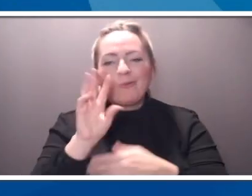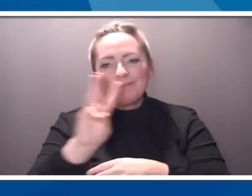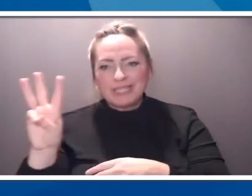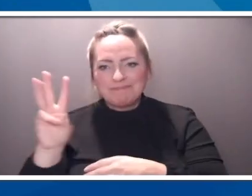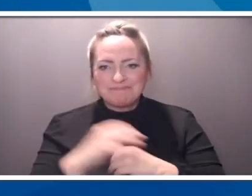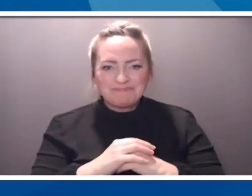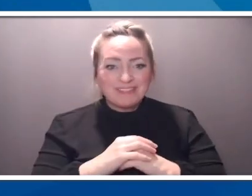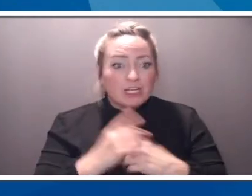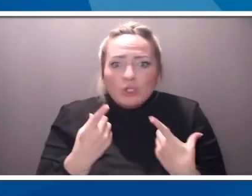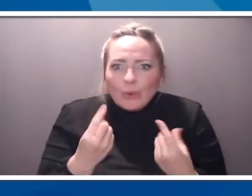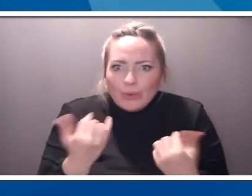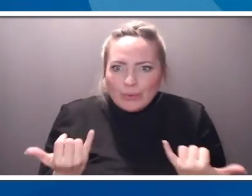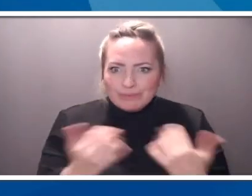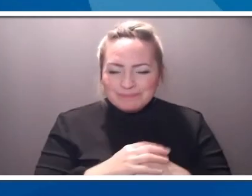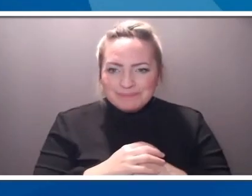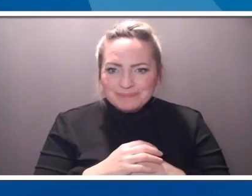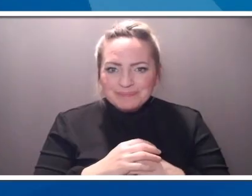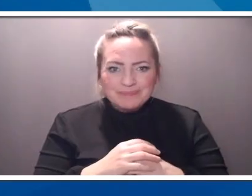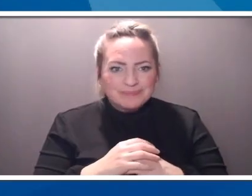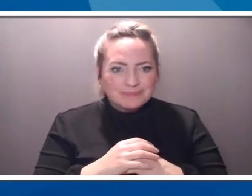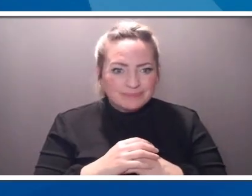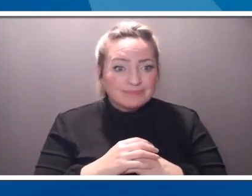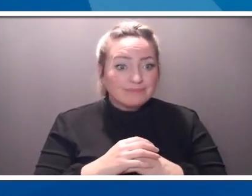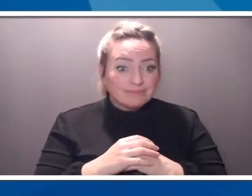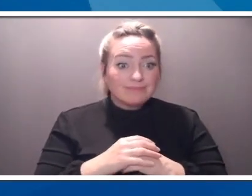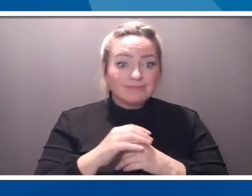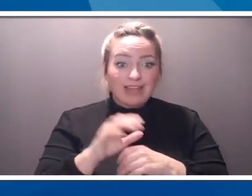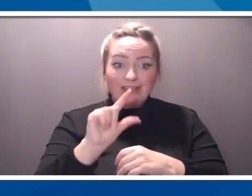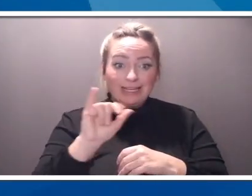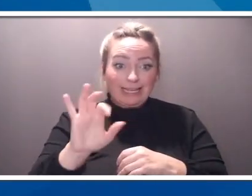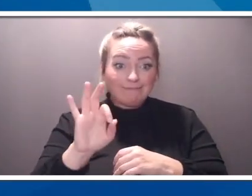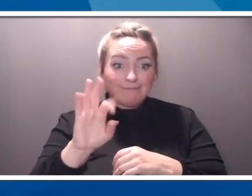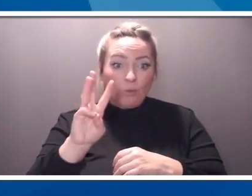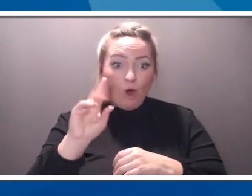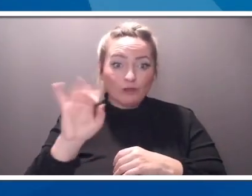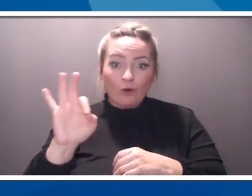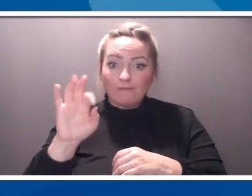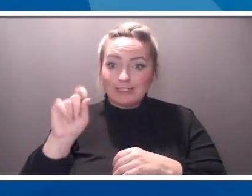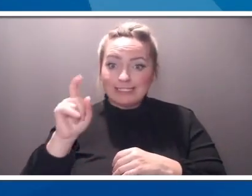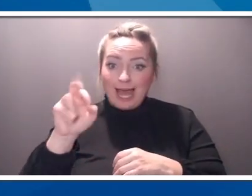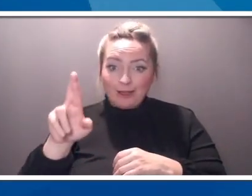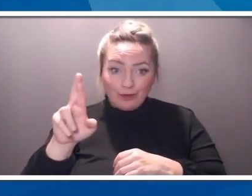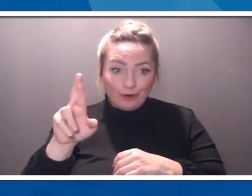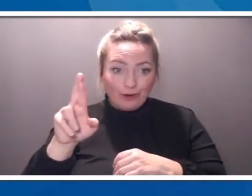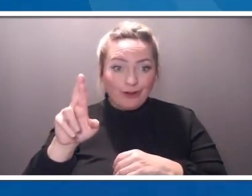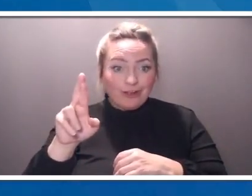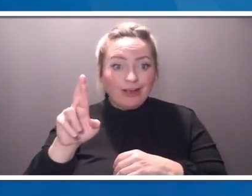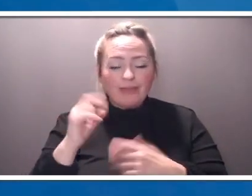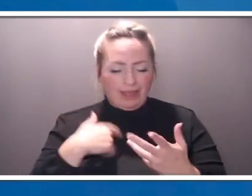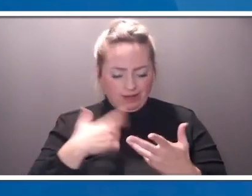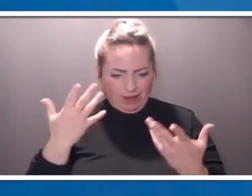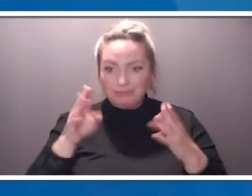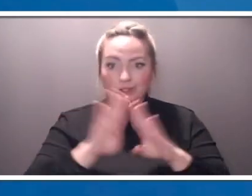there on their website. So what do we do then? I've got an animated GIF of Waldorf and